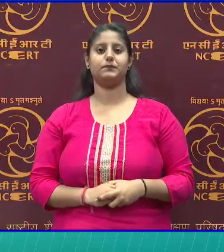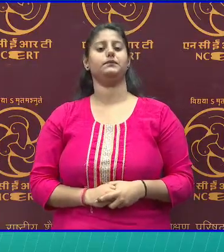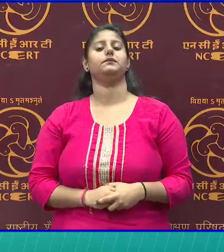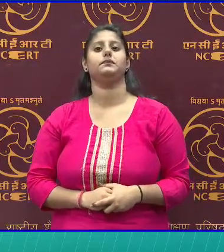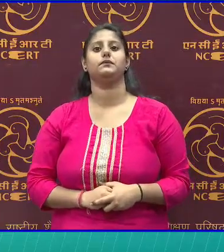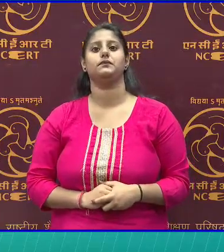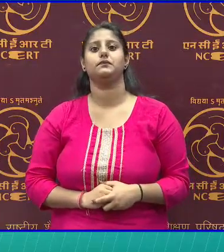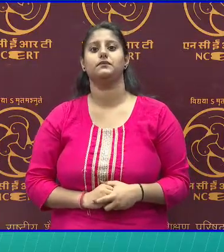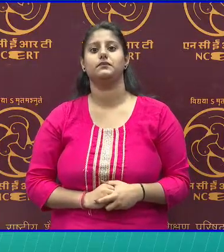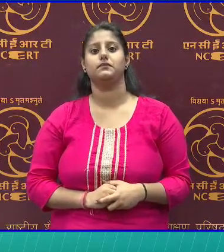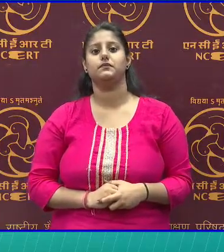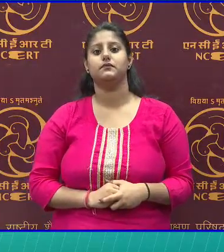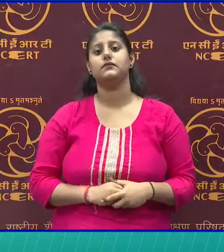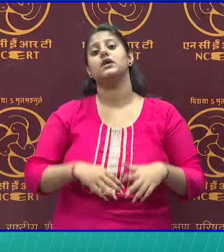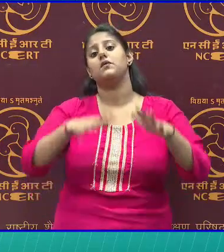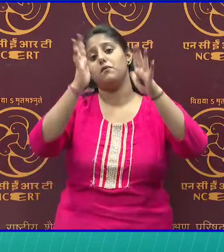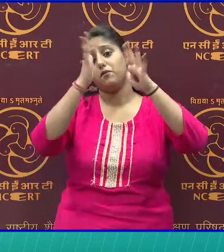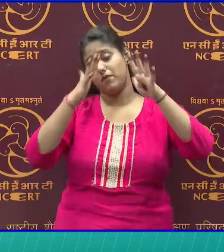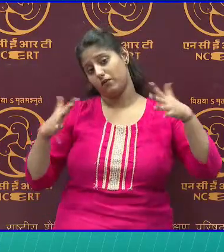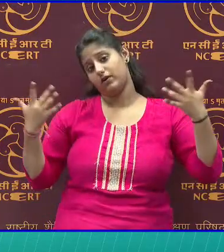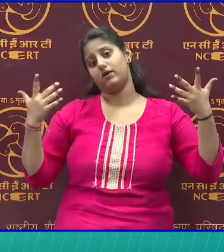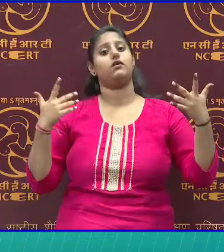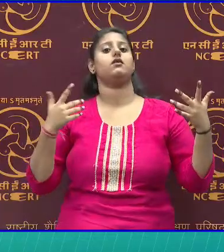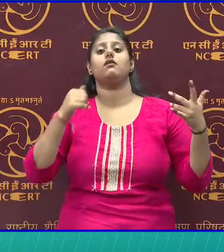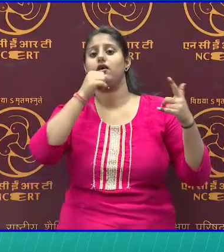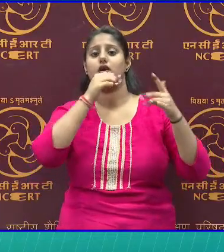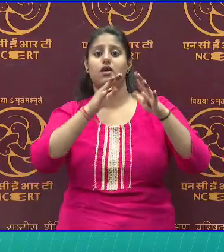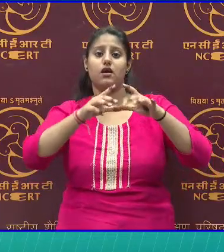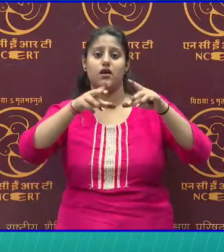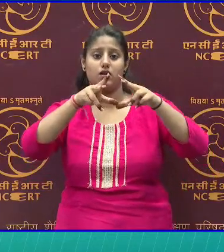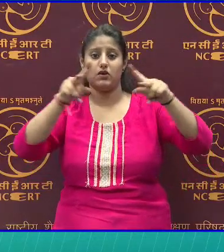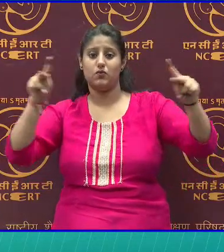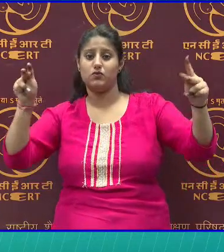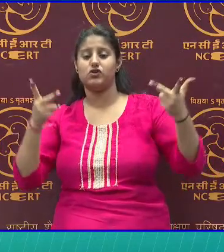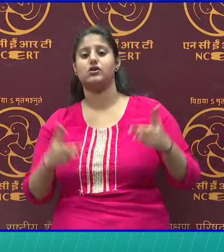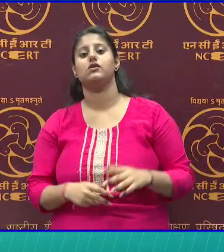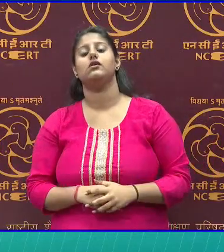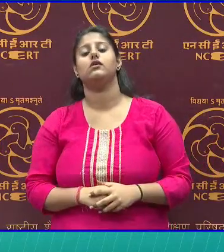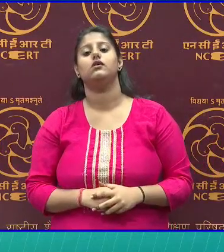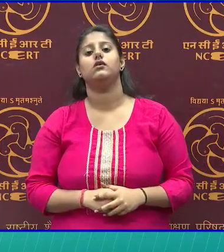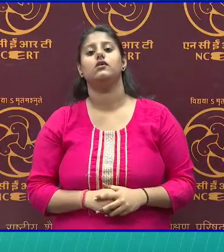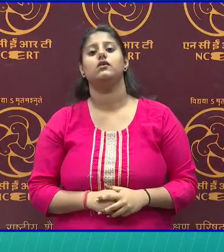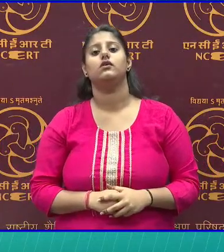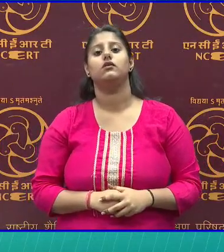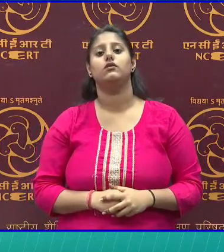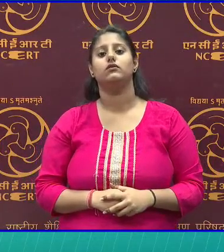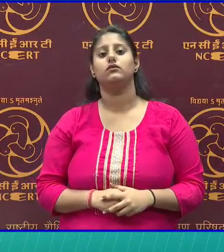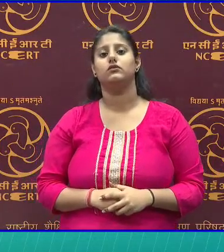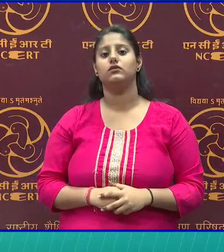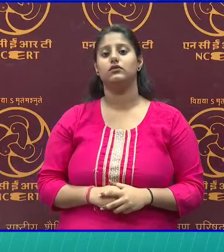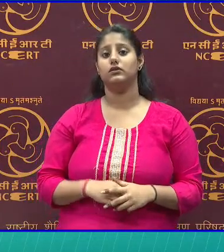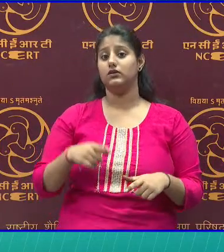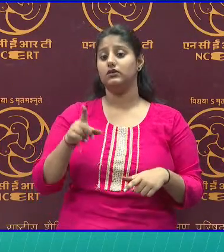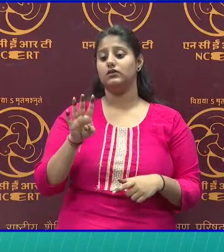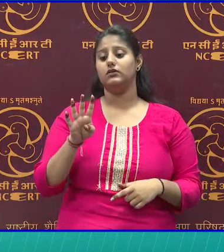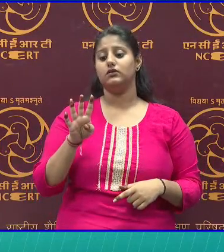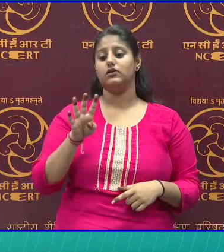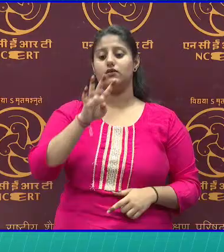There's the ocean, there's the mountain. We are trying to introduce four different